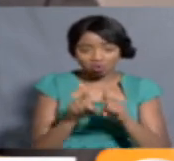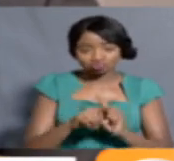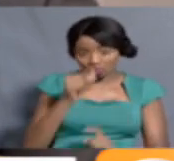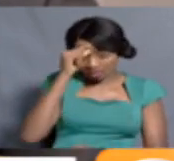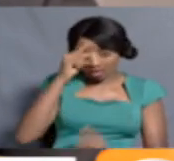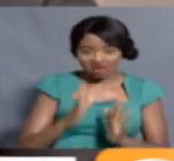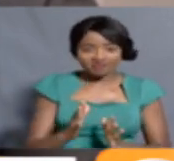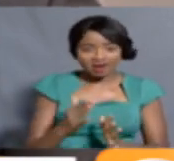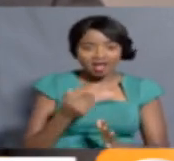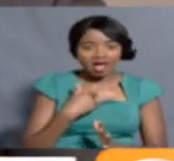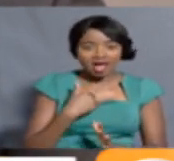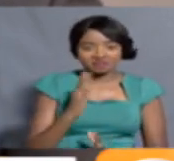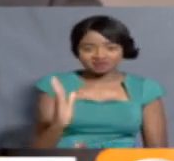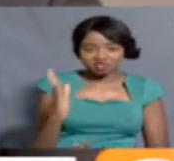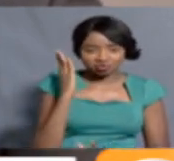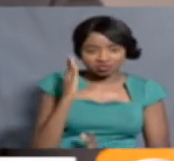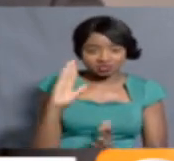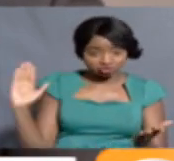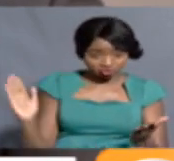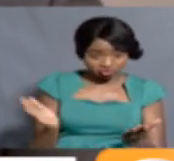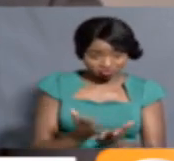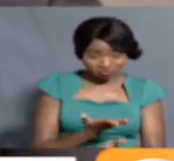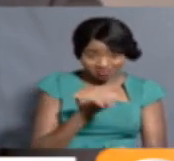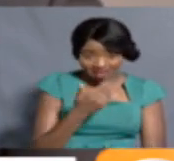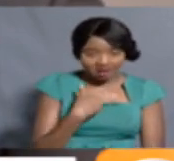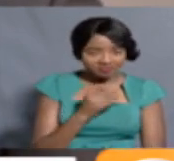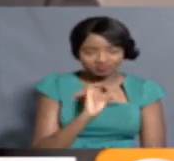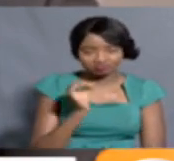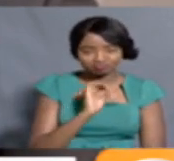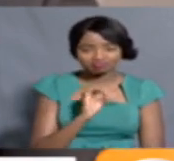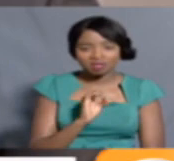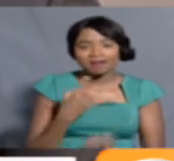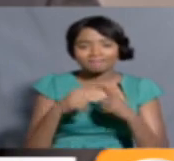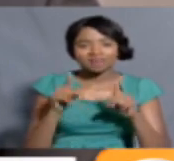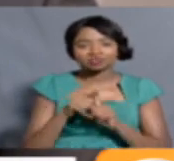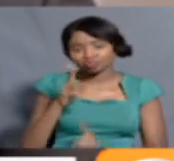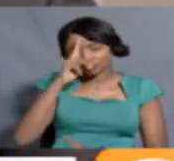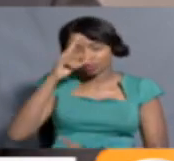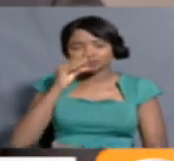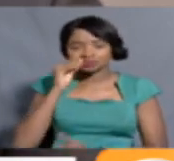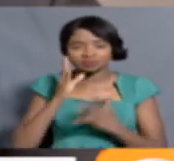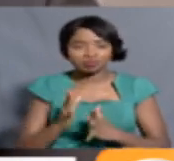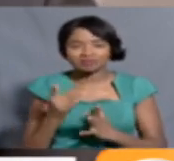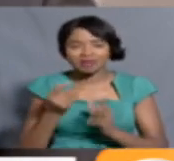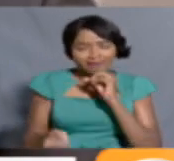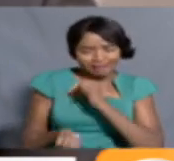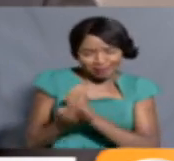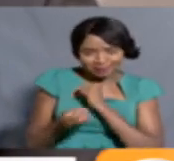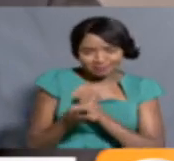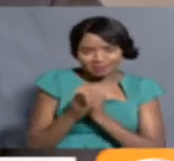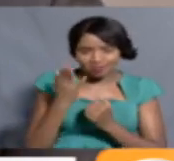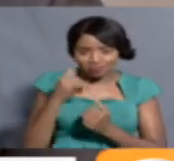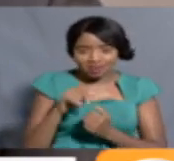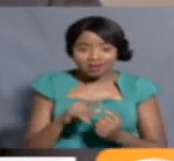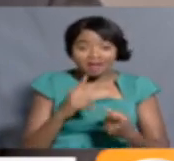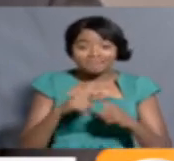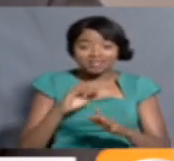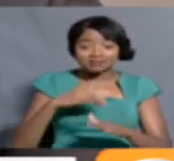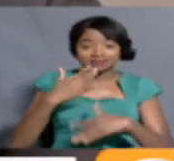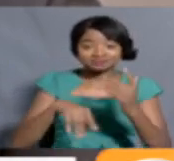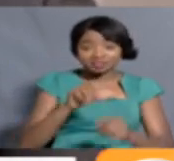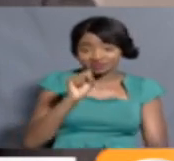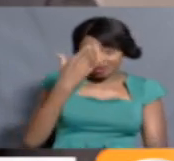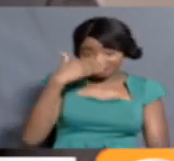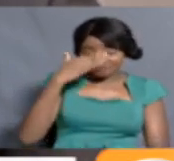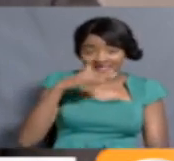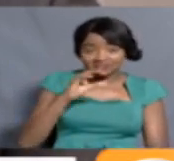had their security withdrawn. Yeah. Charles Owino, the police spokesman, tried to explain why, the rationale and everything else. But 5 days later, none of